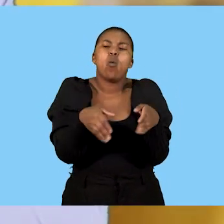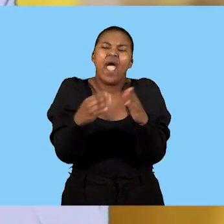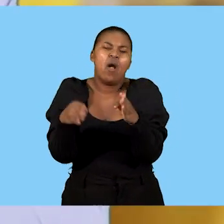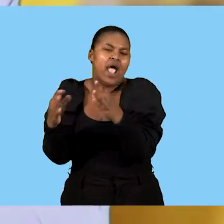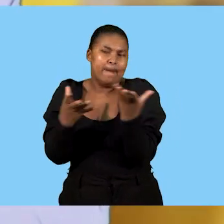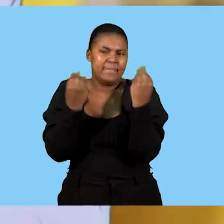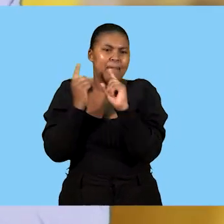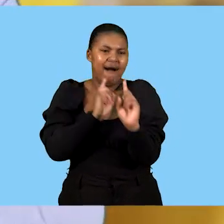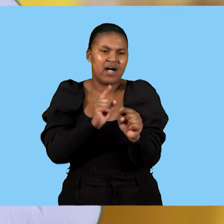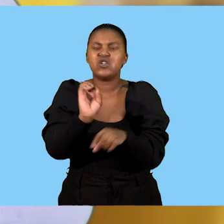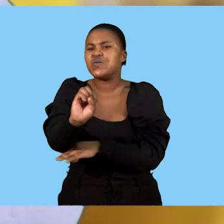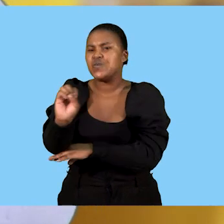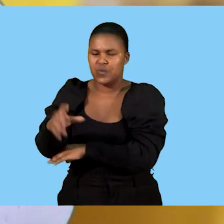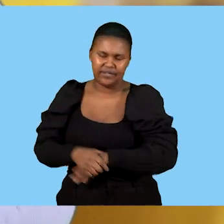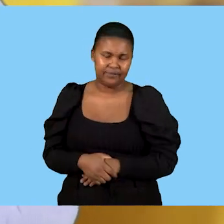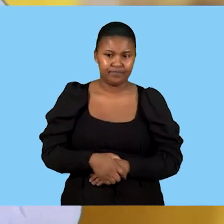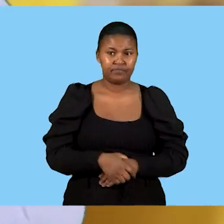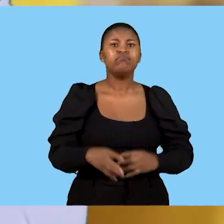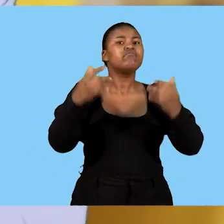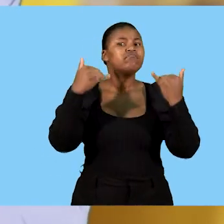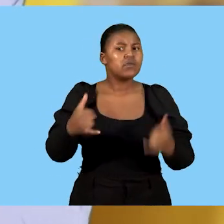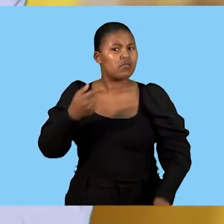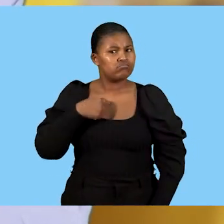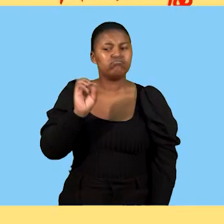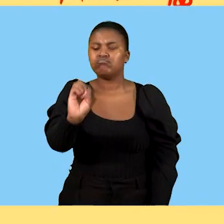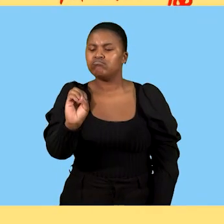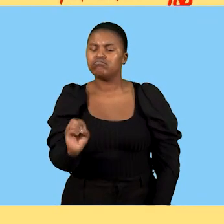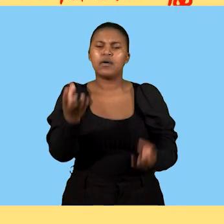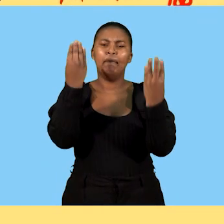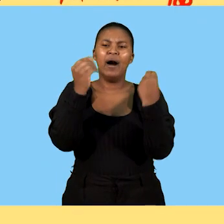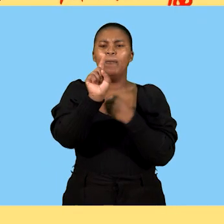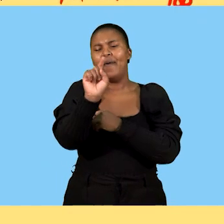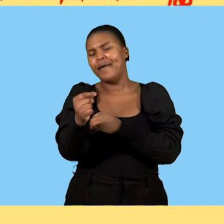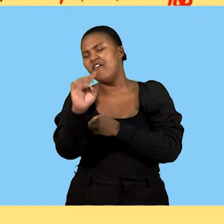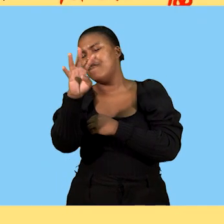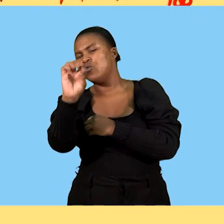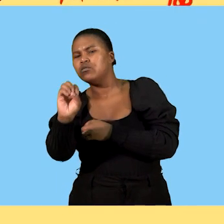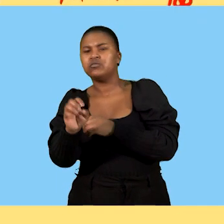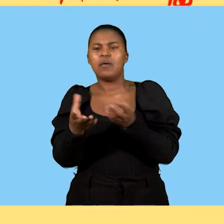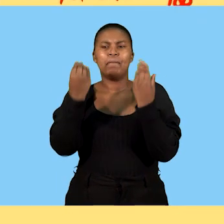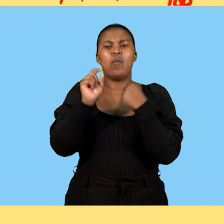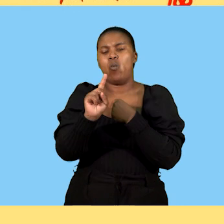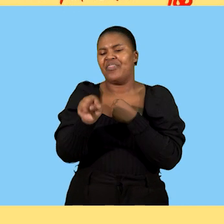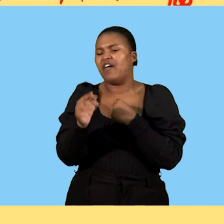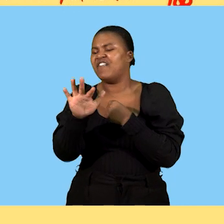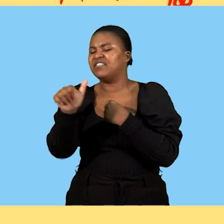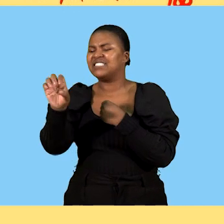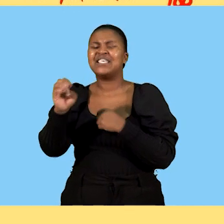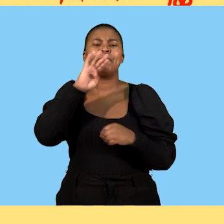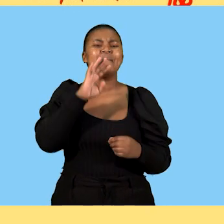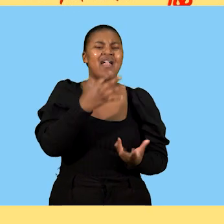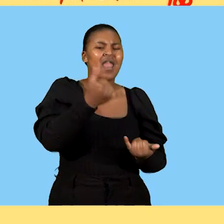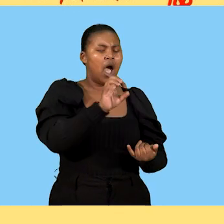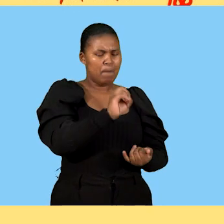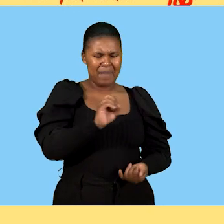way. When I have these amounts, I now want to know, how can I record? How can I record? Here